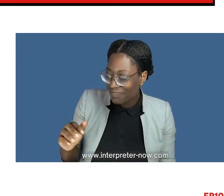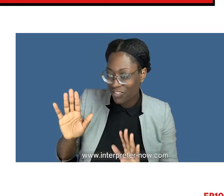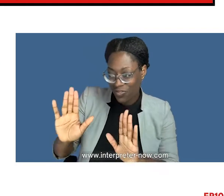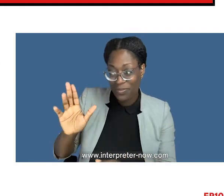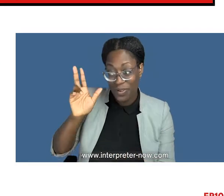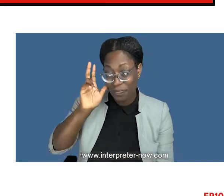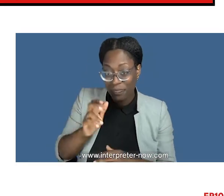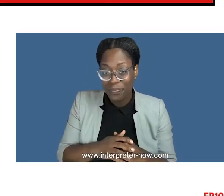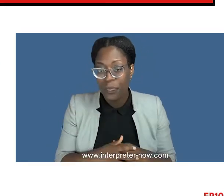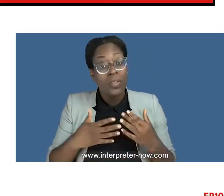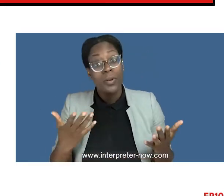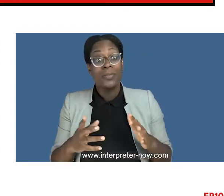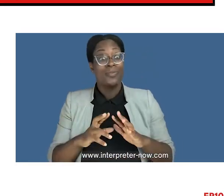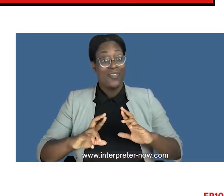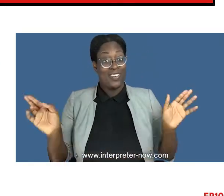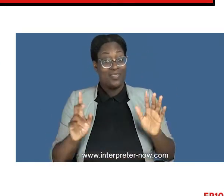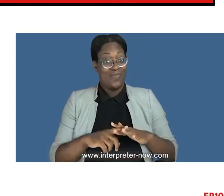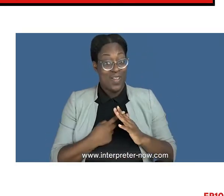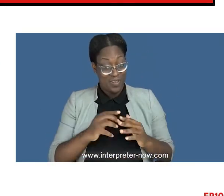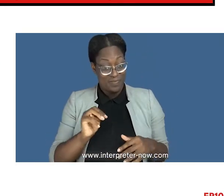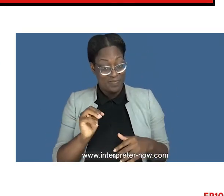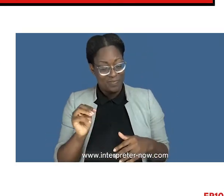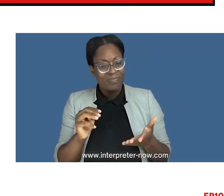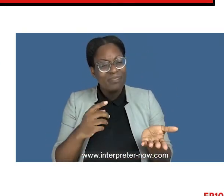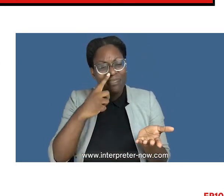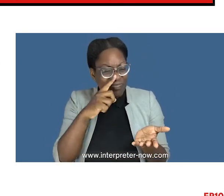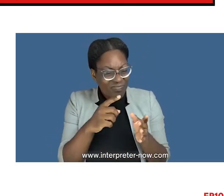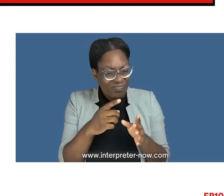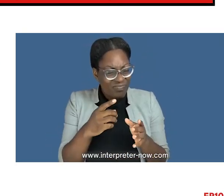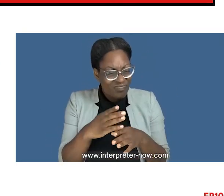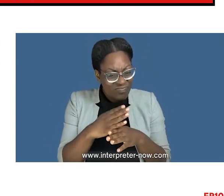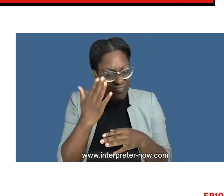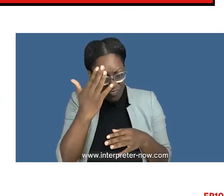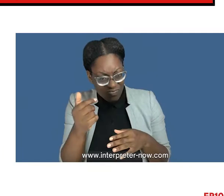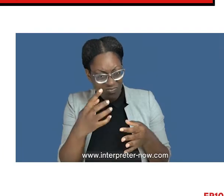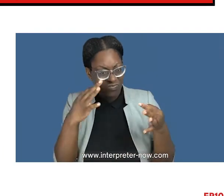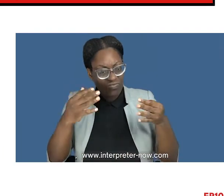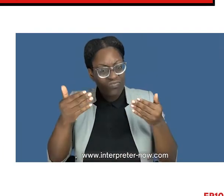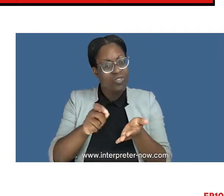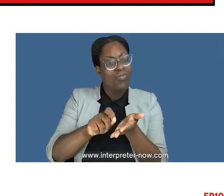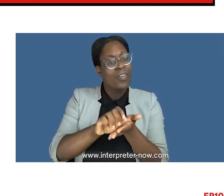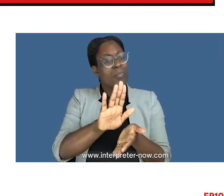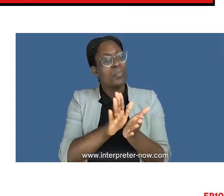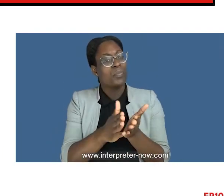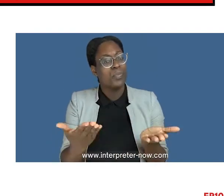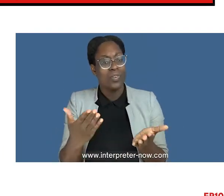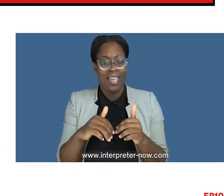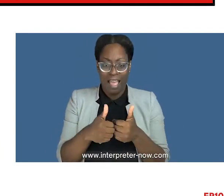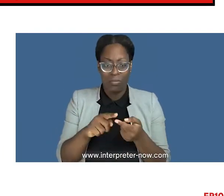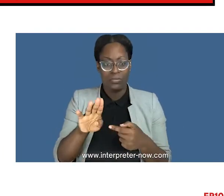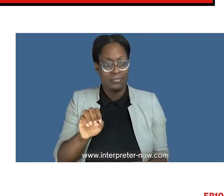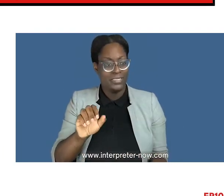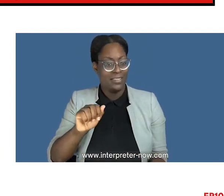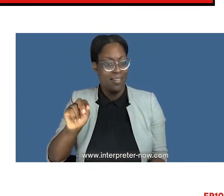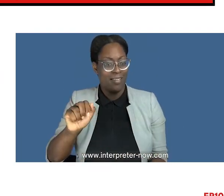to hear. But let's get started, Melinda. So can you tell us a bit more about why you decided to write How